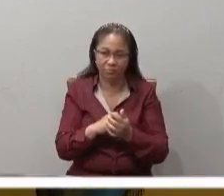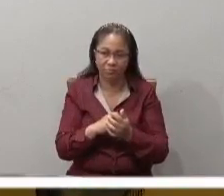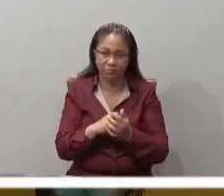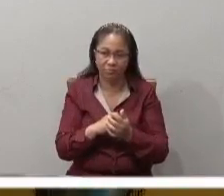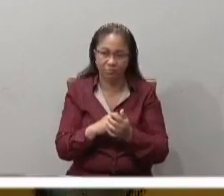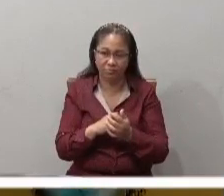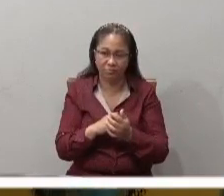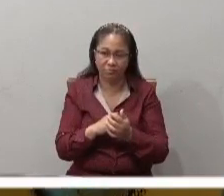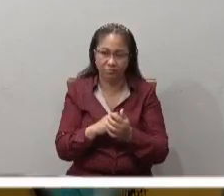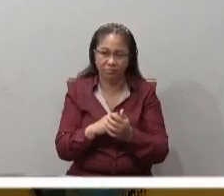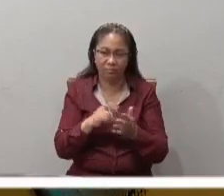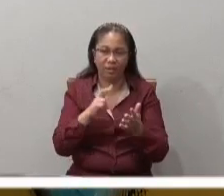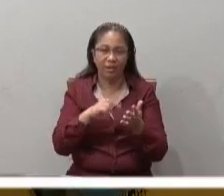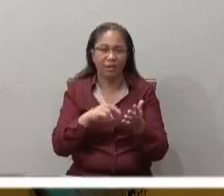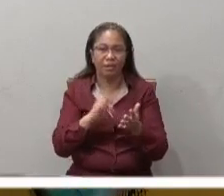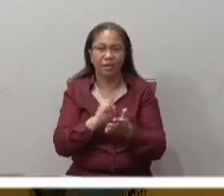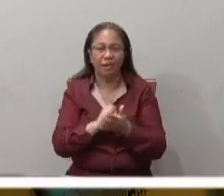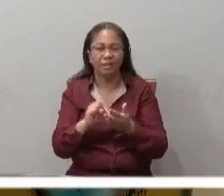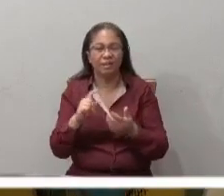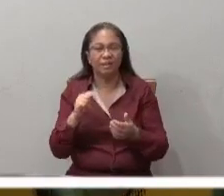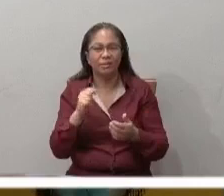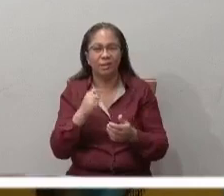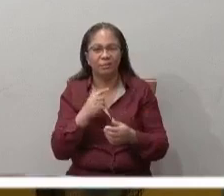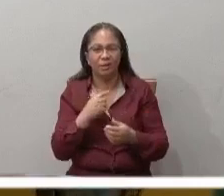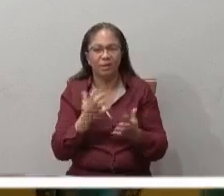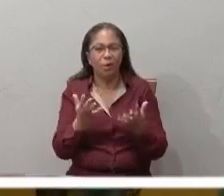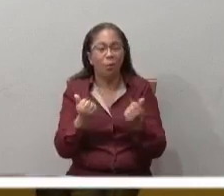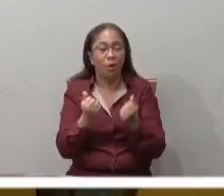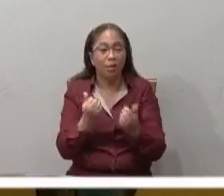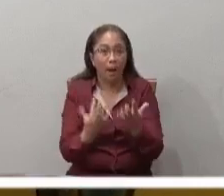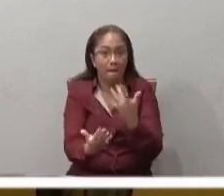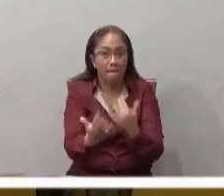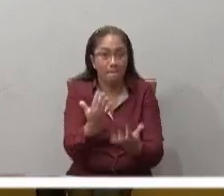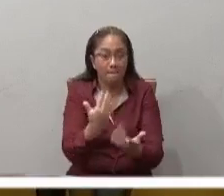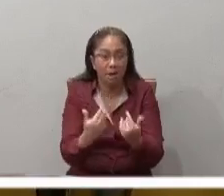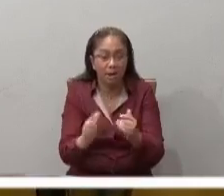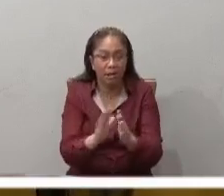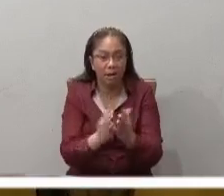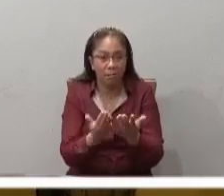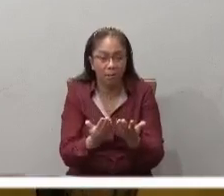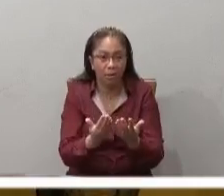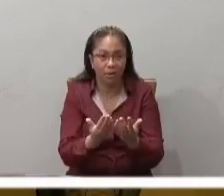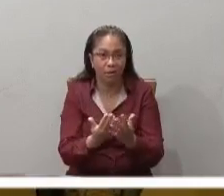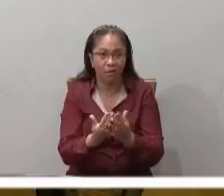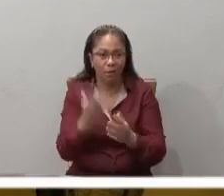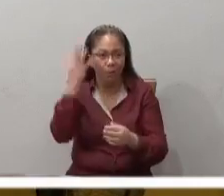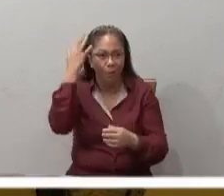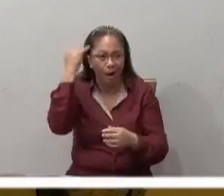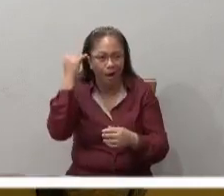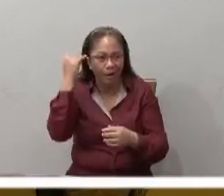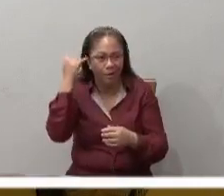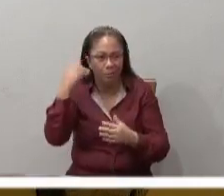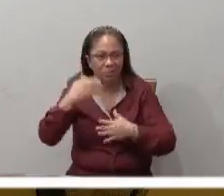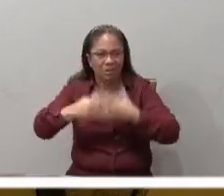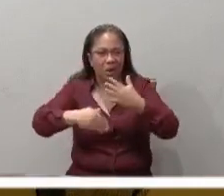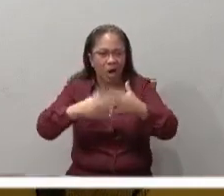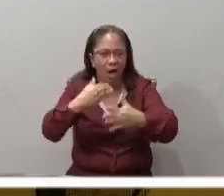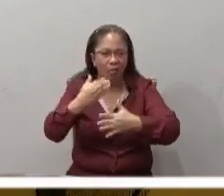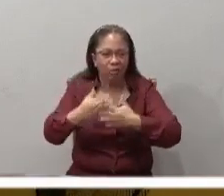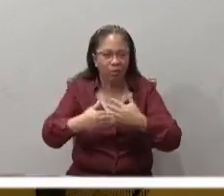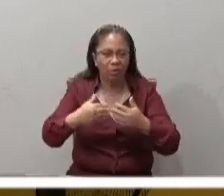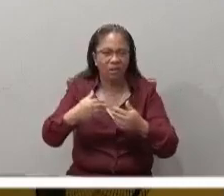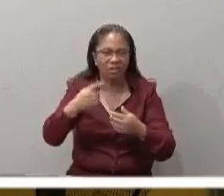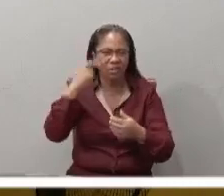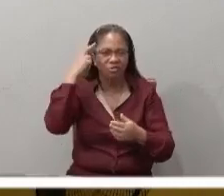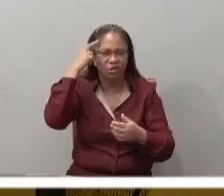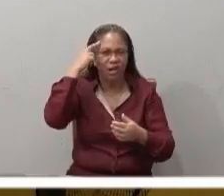time. And he wanted to burn the whole of the Summa because he had a revelation of who God really was. And he said, everything I